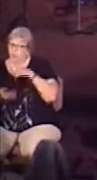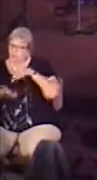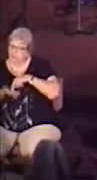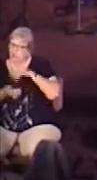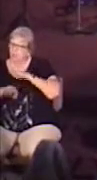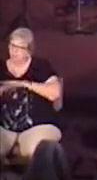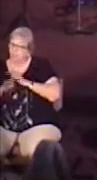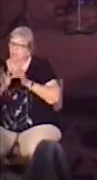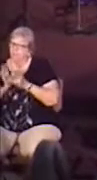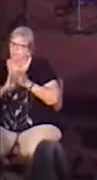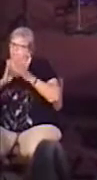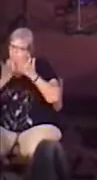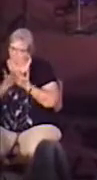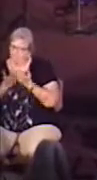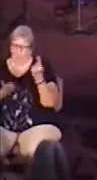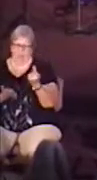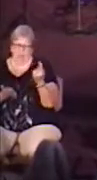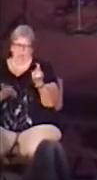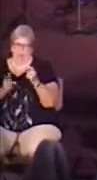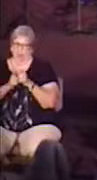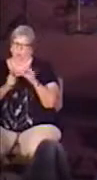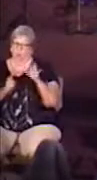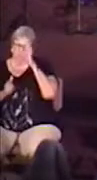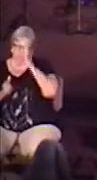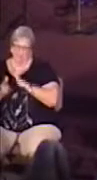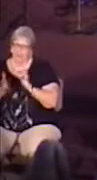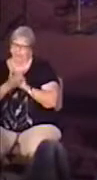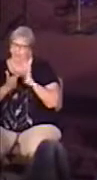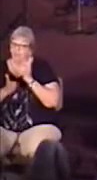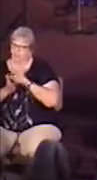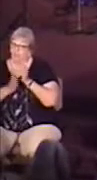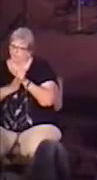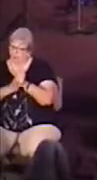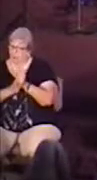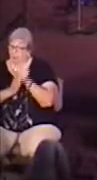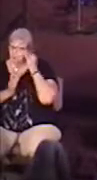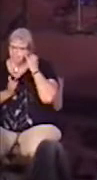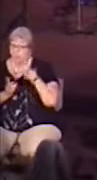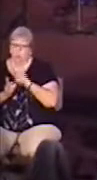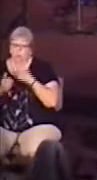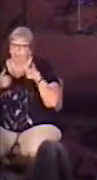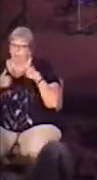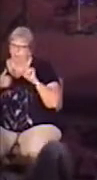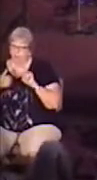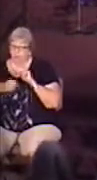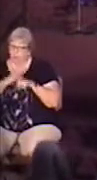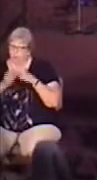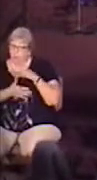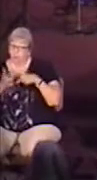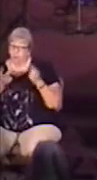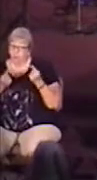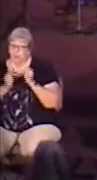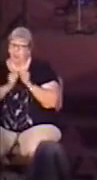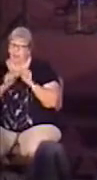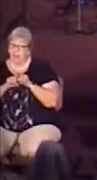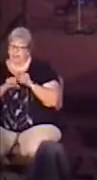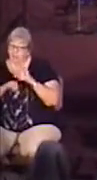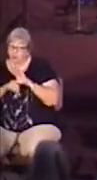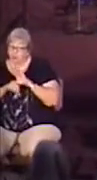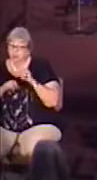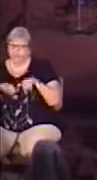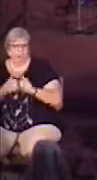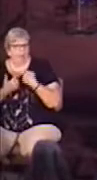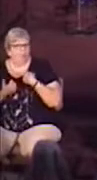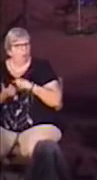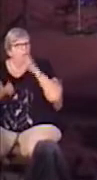Bible and the Bible alone. The Word of God is our guide. And if we have questions about what we're going to do as a church or how we should live our